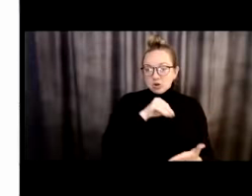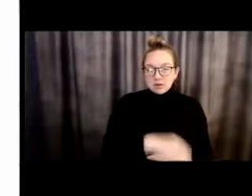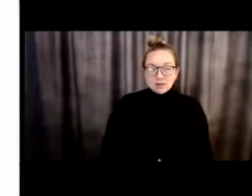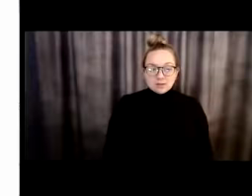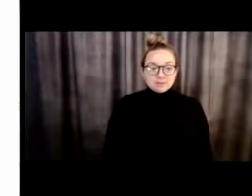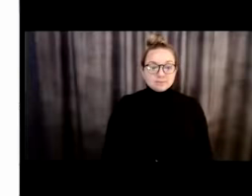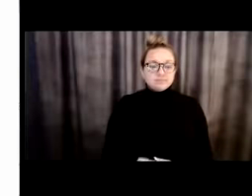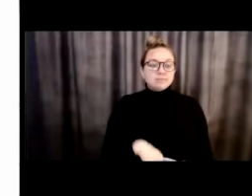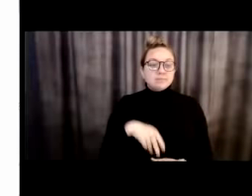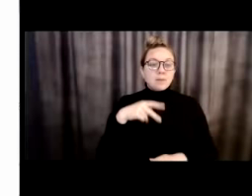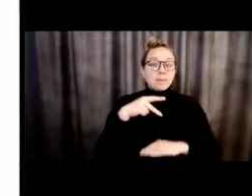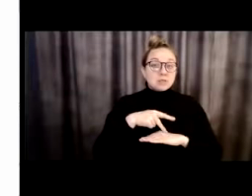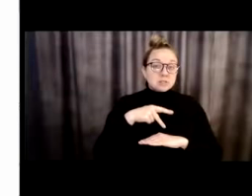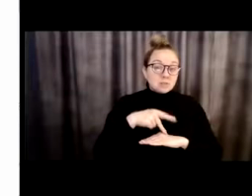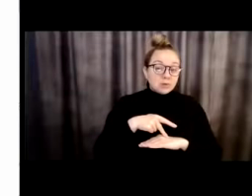Principals.